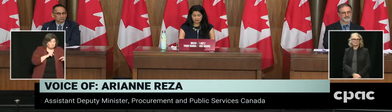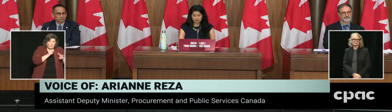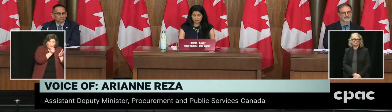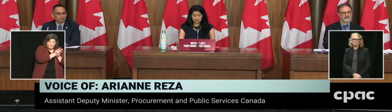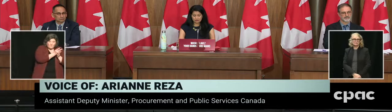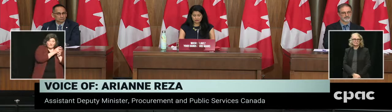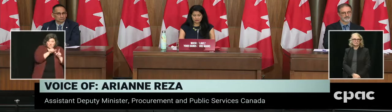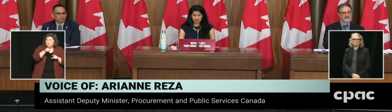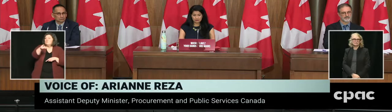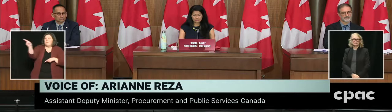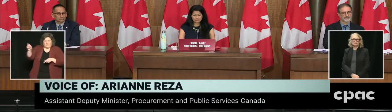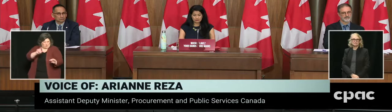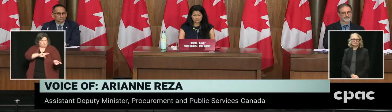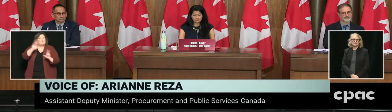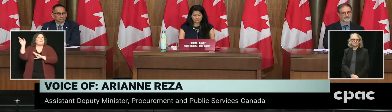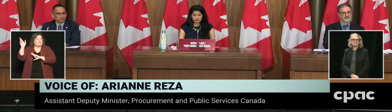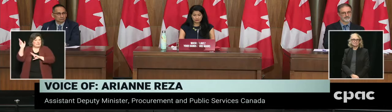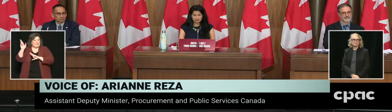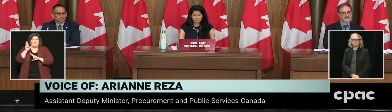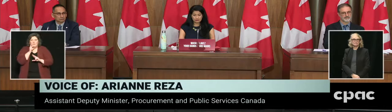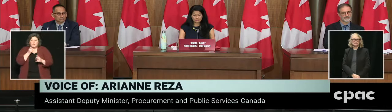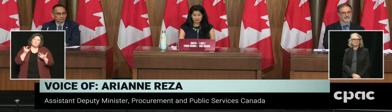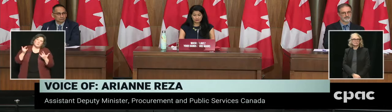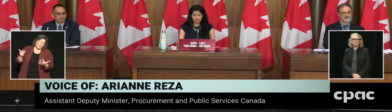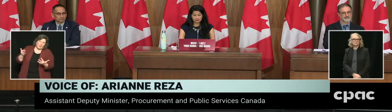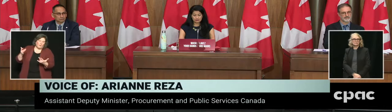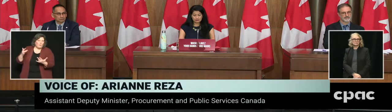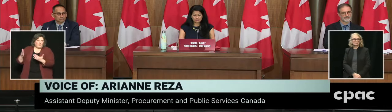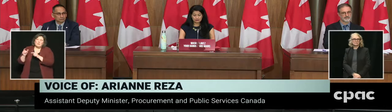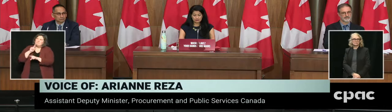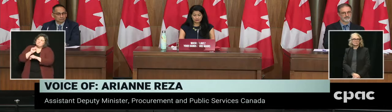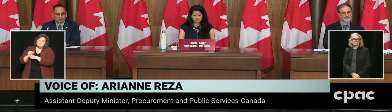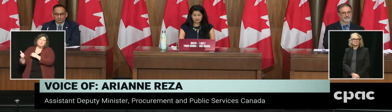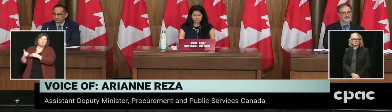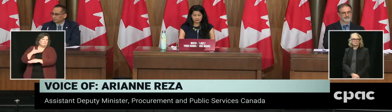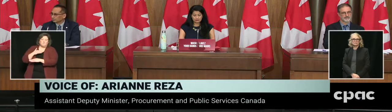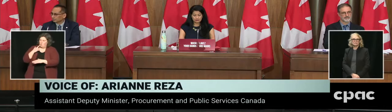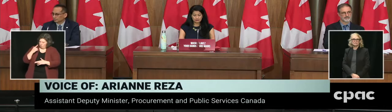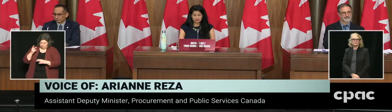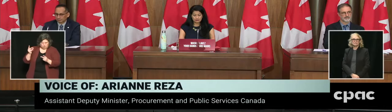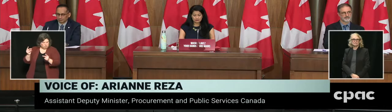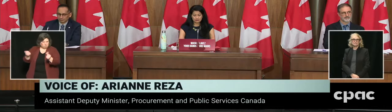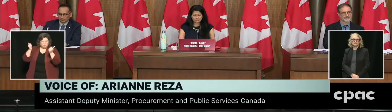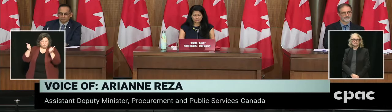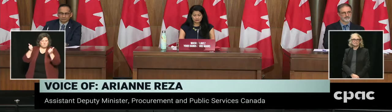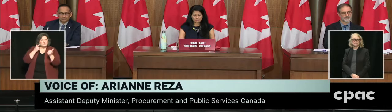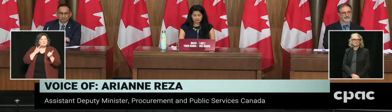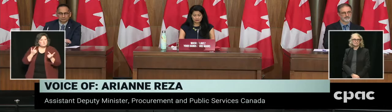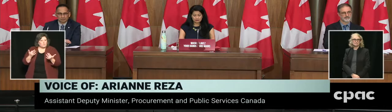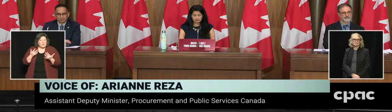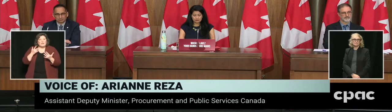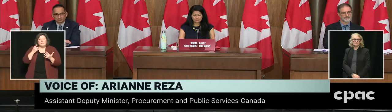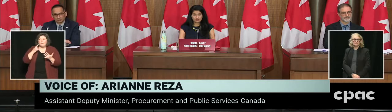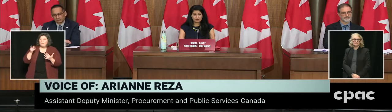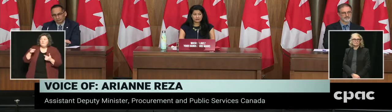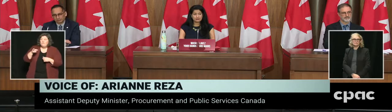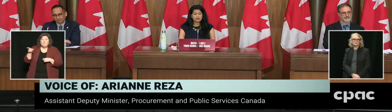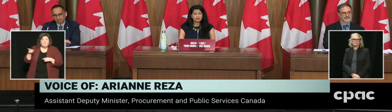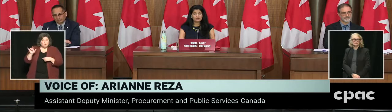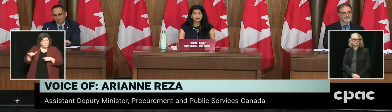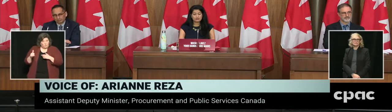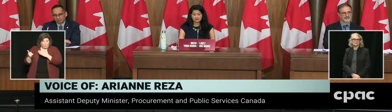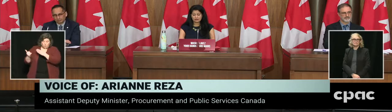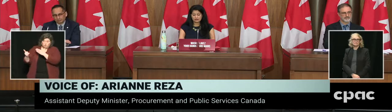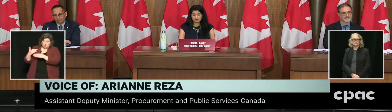they will be ready to go quite quickly afterwards. And so we're working on that basis that the supply and the initial shipments will, of course,